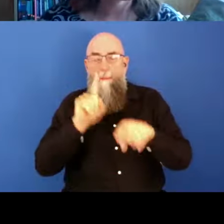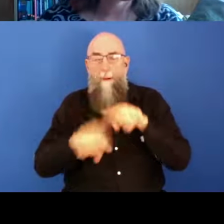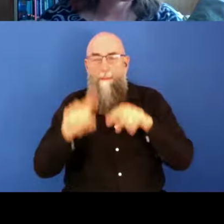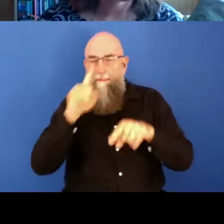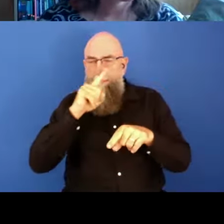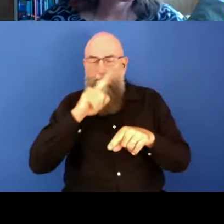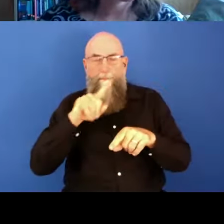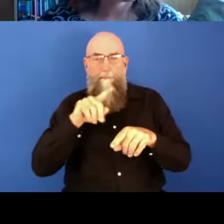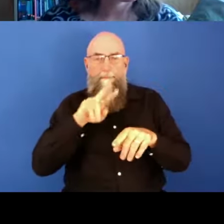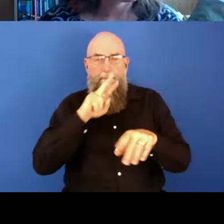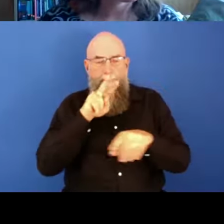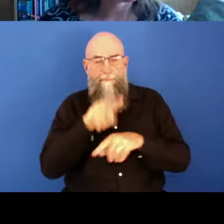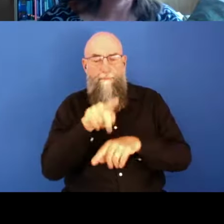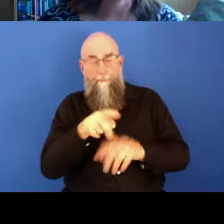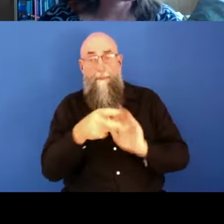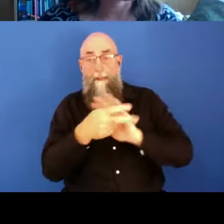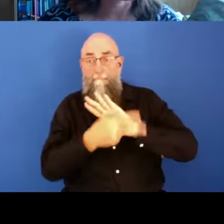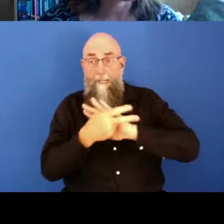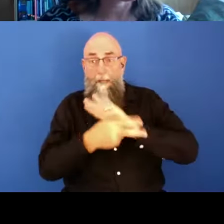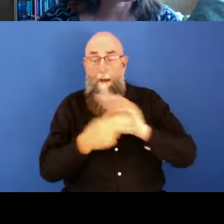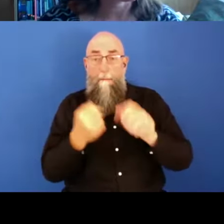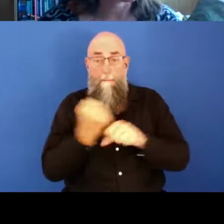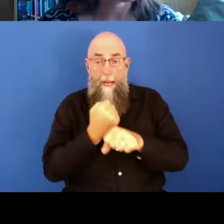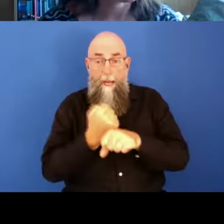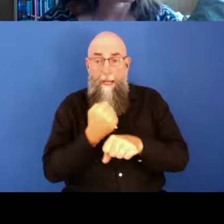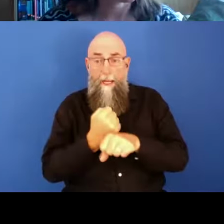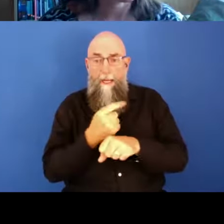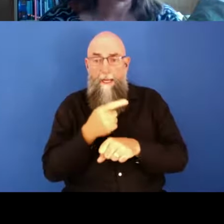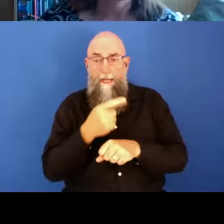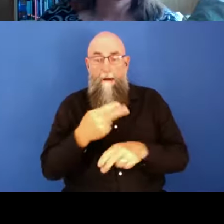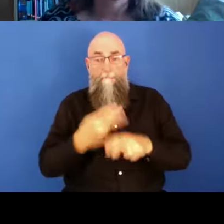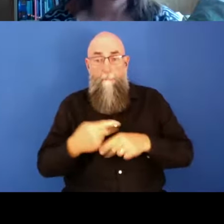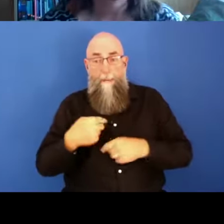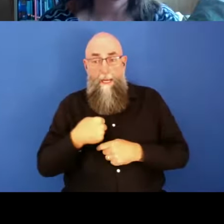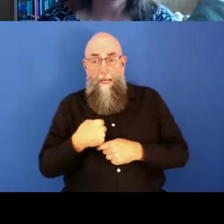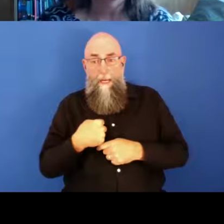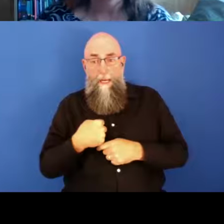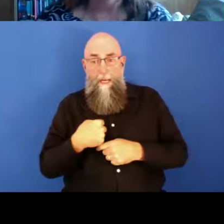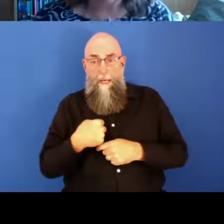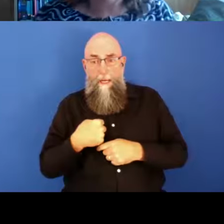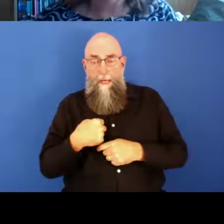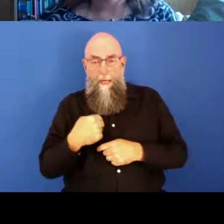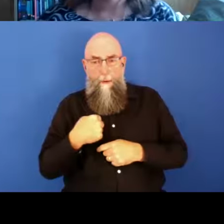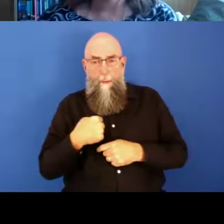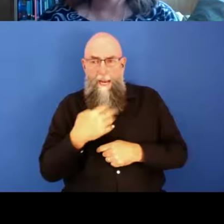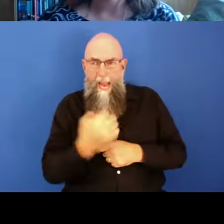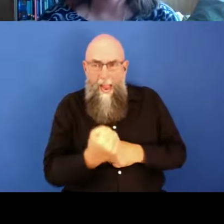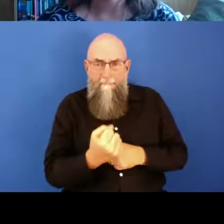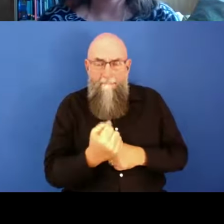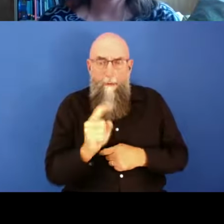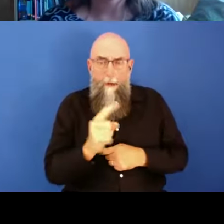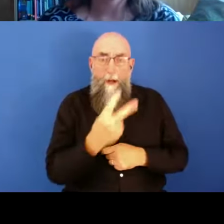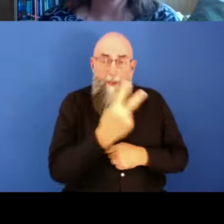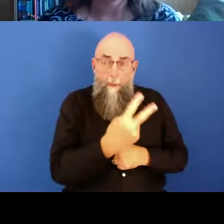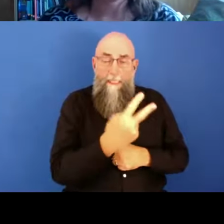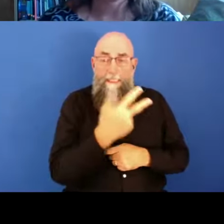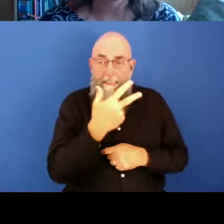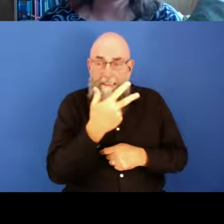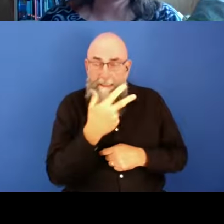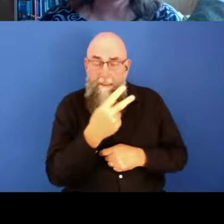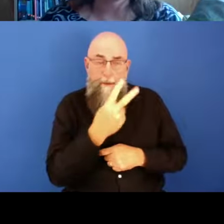the the outcome of the videos and and seeing the outcome of videos whereas for me i'm like we had like 27 12 to 25 year